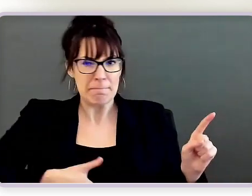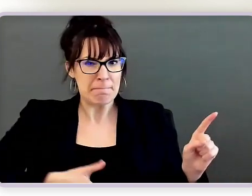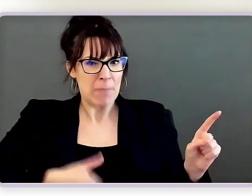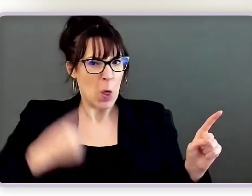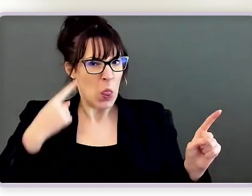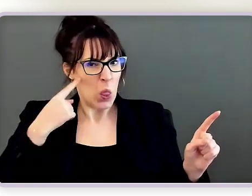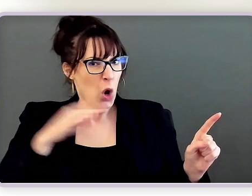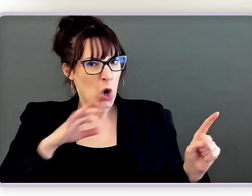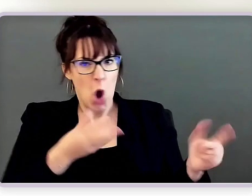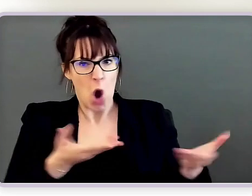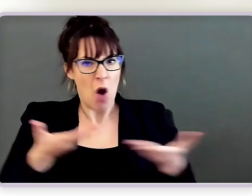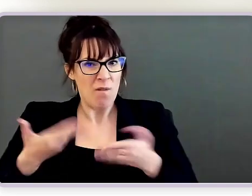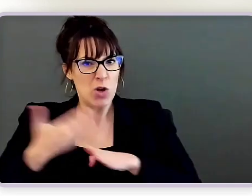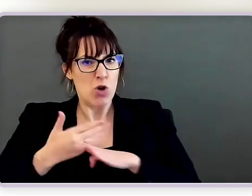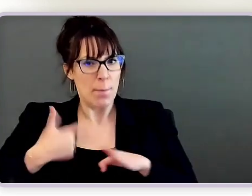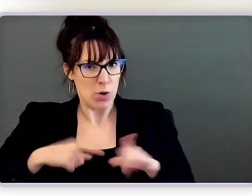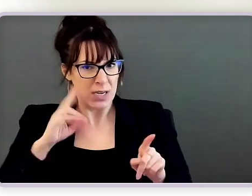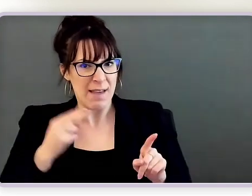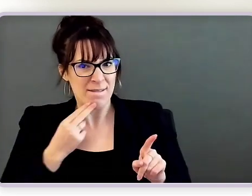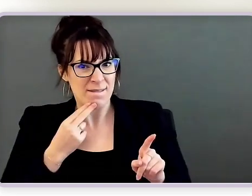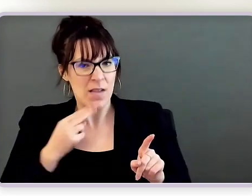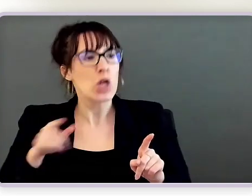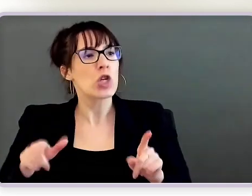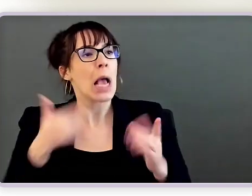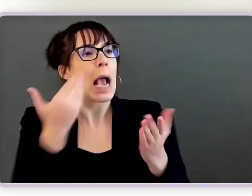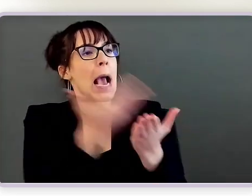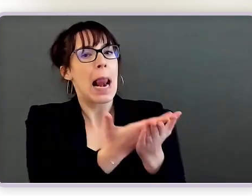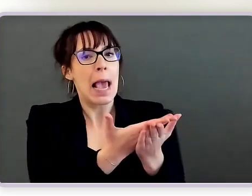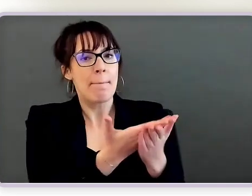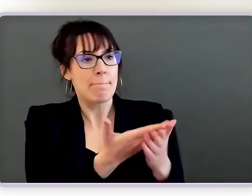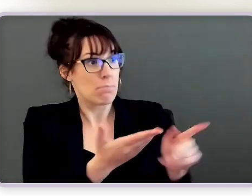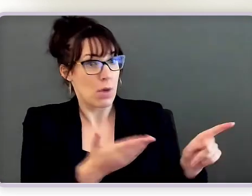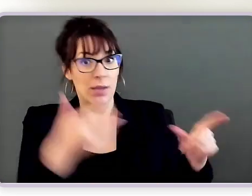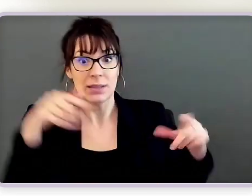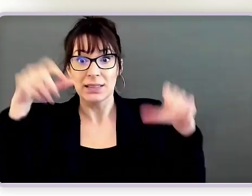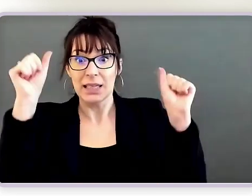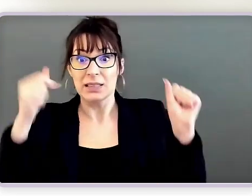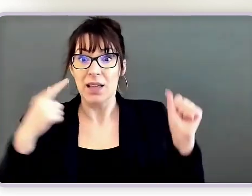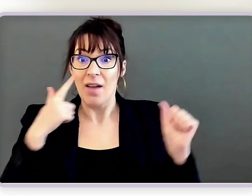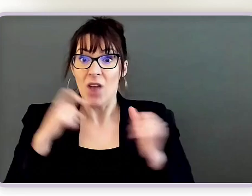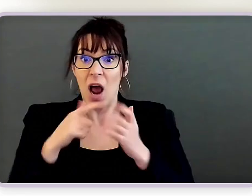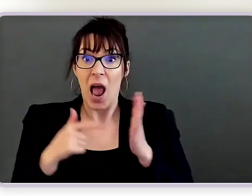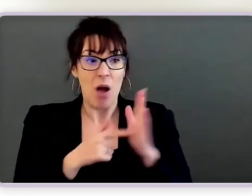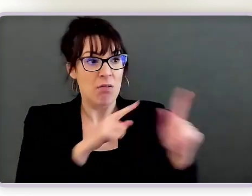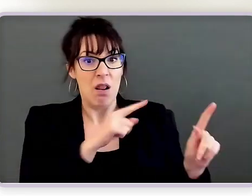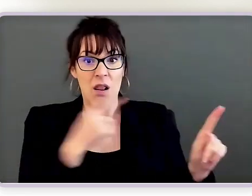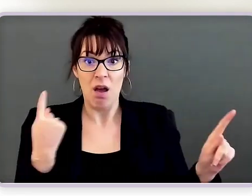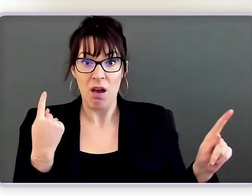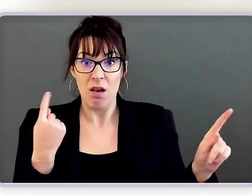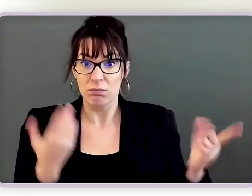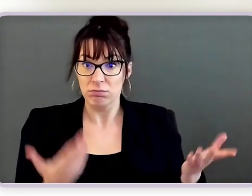right. And so that was a successful claim. But often you won't know, and so that does make it